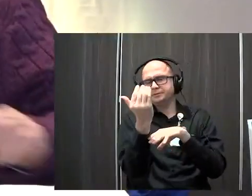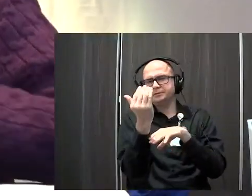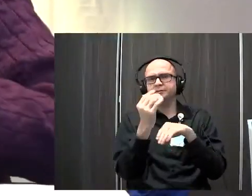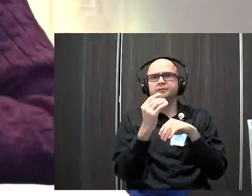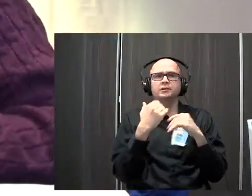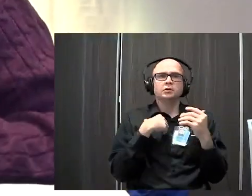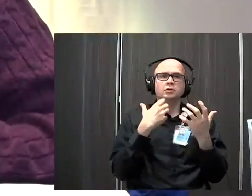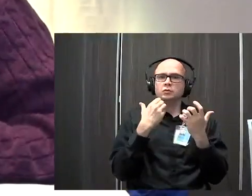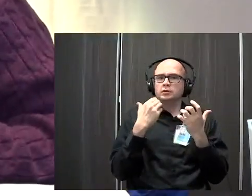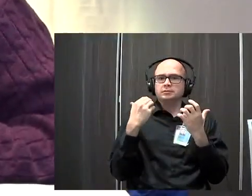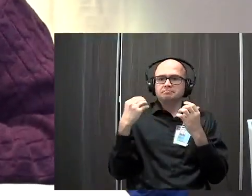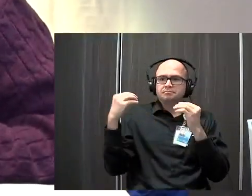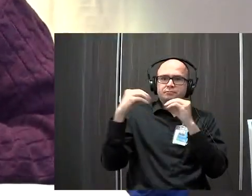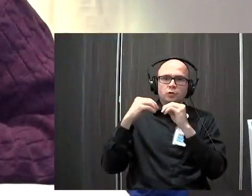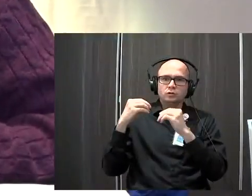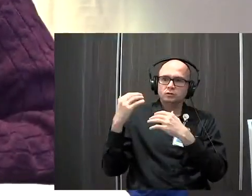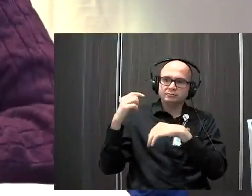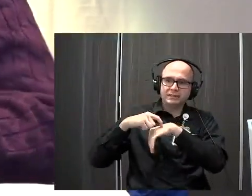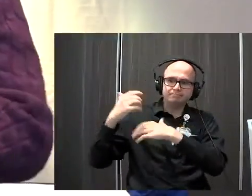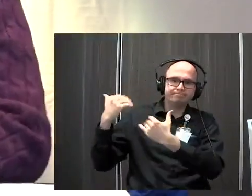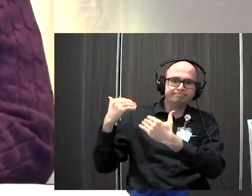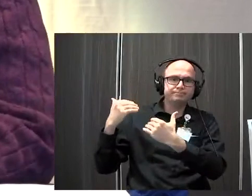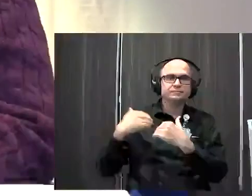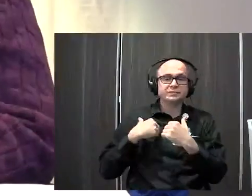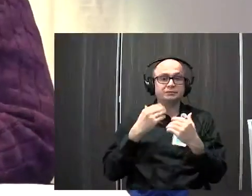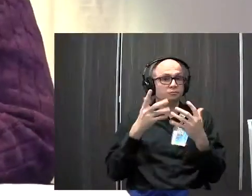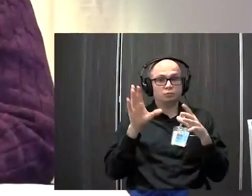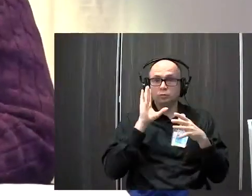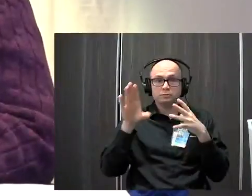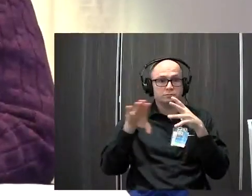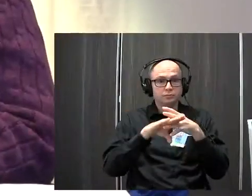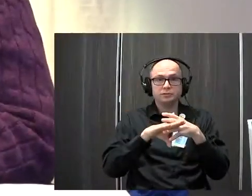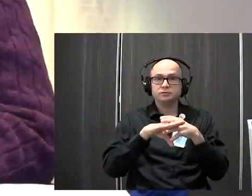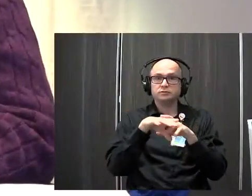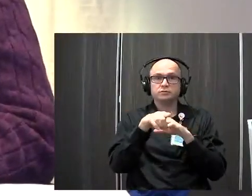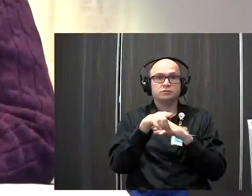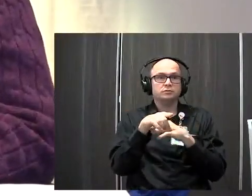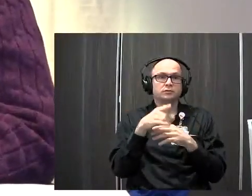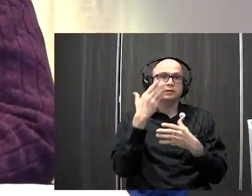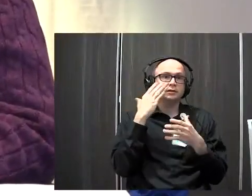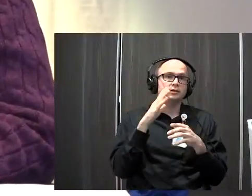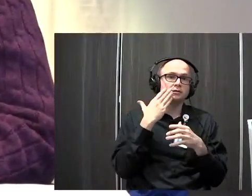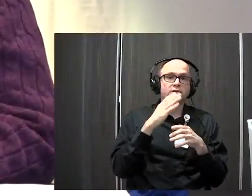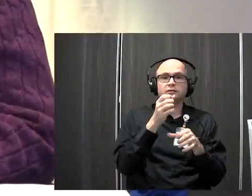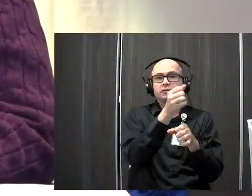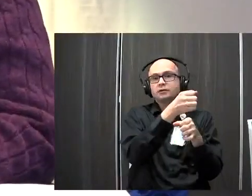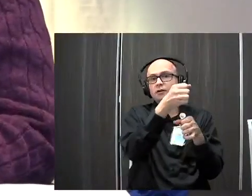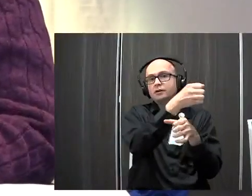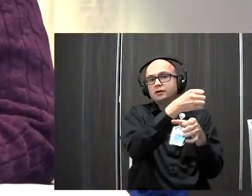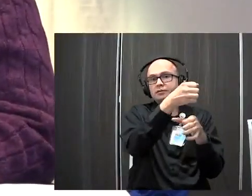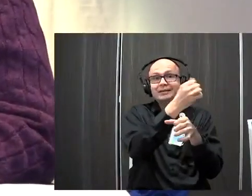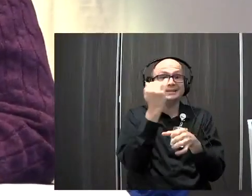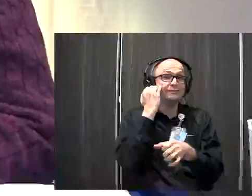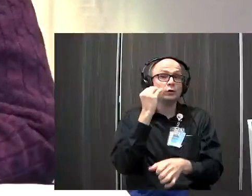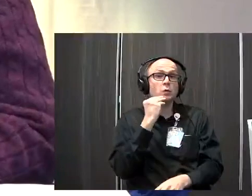So I'm going to give a little bit more time for any questions. But we'll have a break so you can I don't know, get a second cup of coffee. I think if I were at